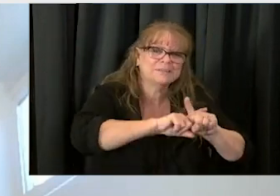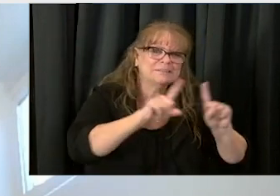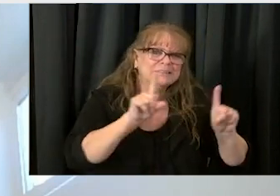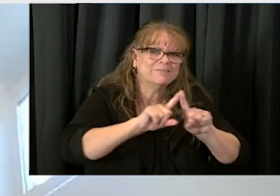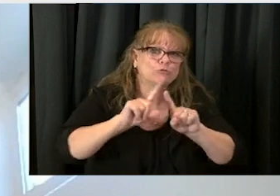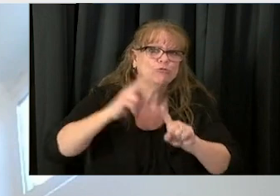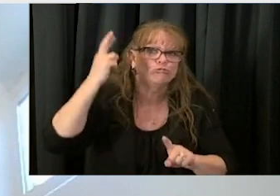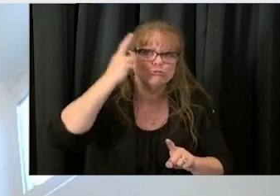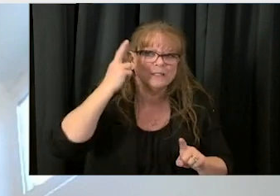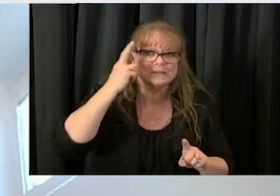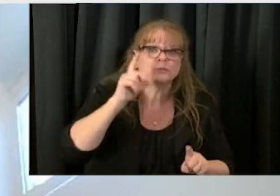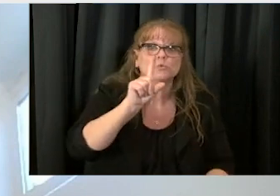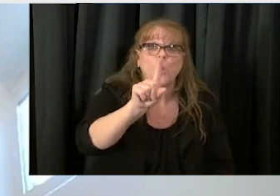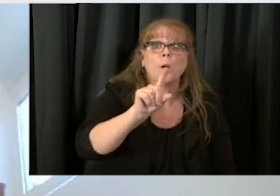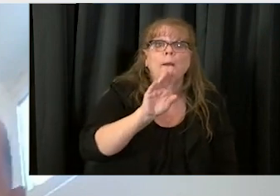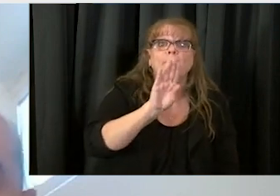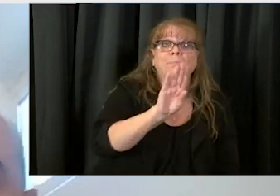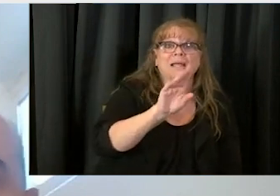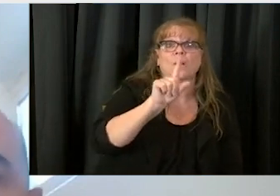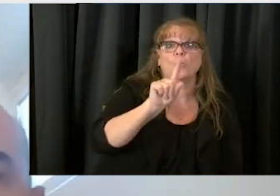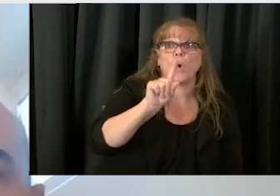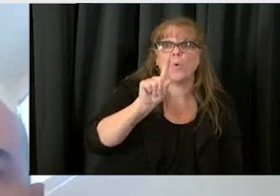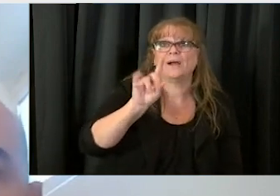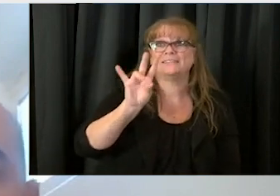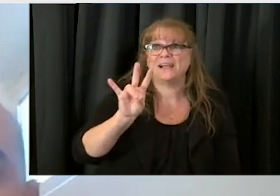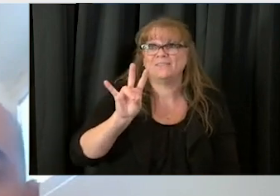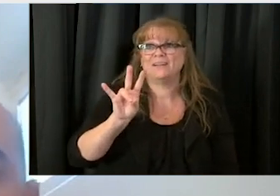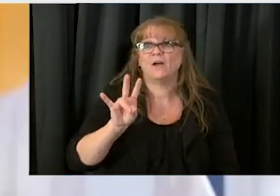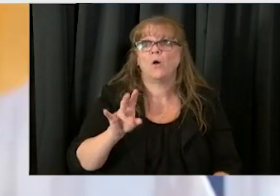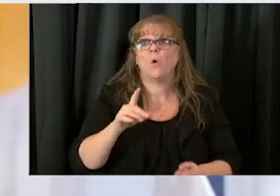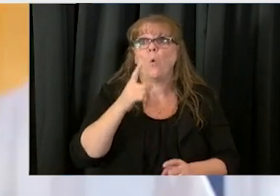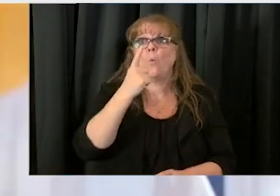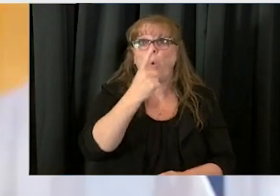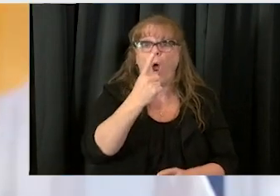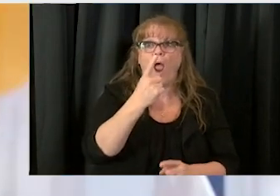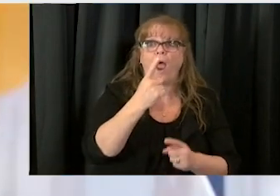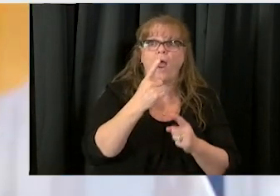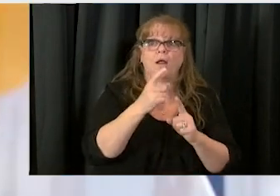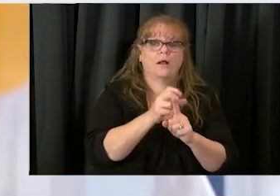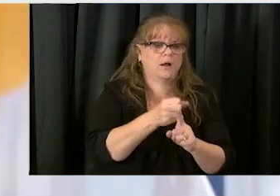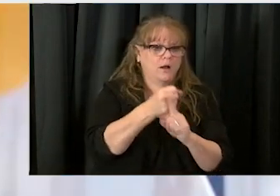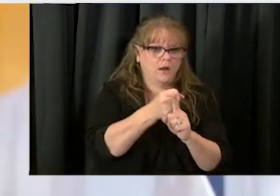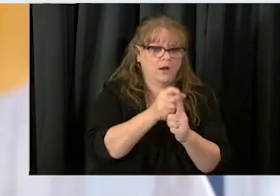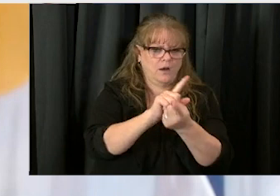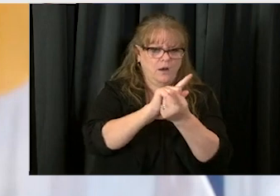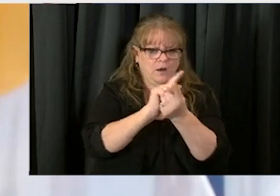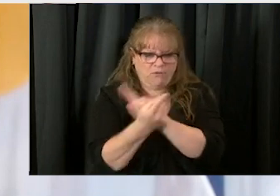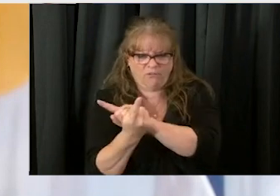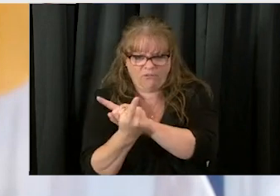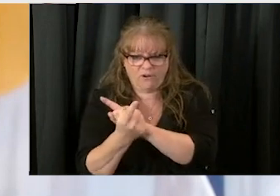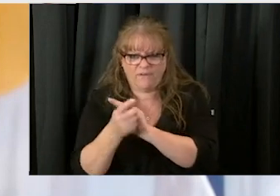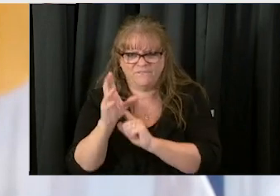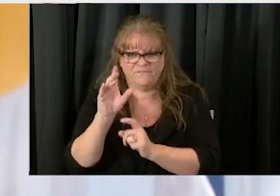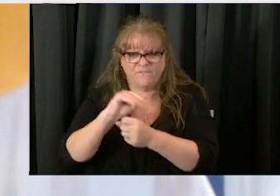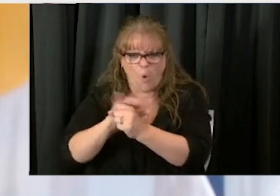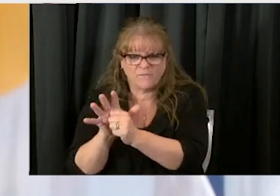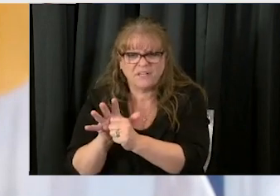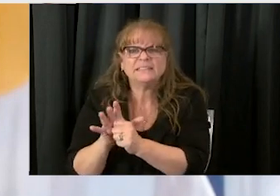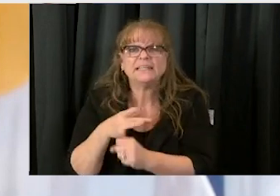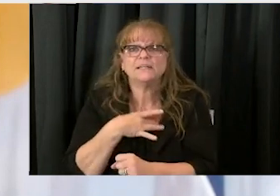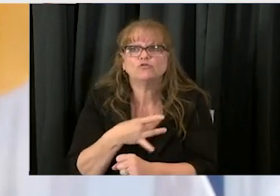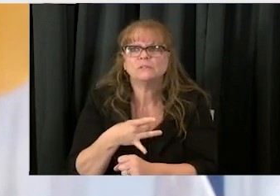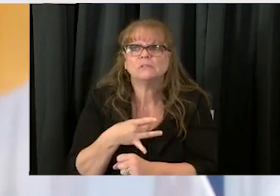good picture of what's happening in the state. So there are 3 main criteria that drive the dial: incidence